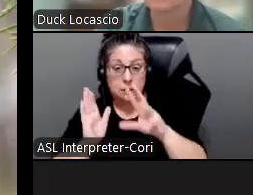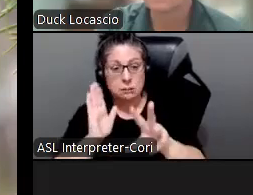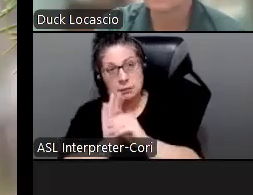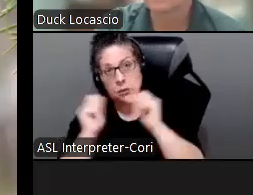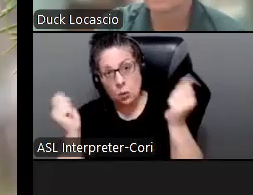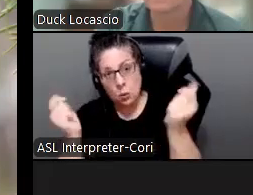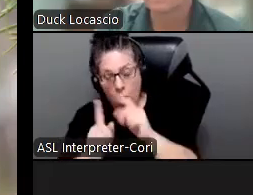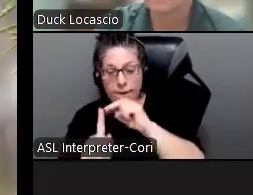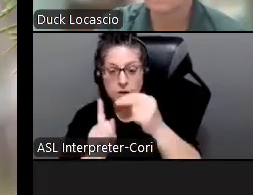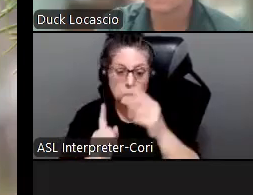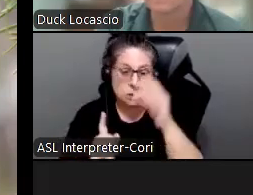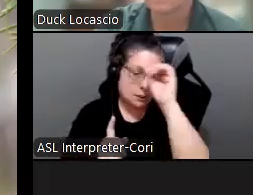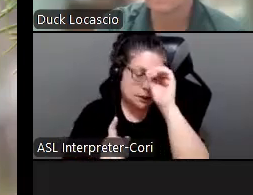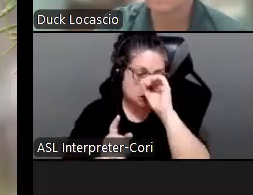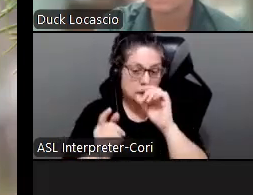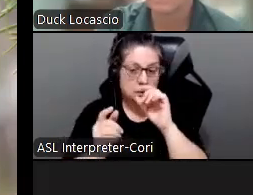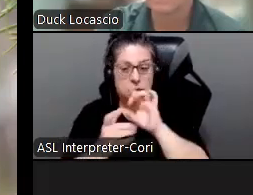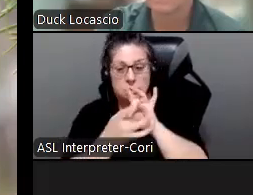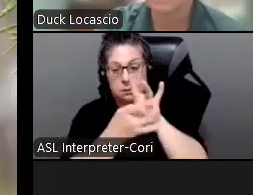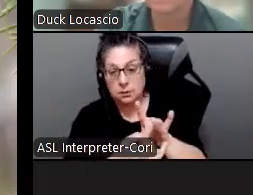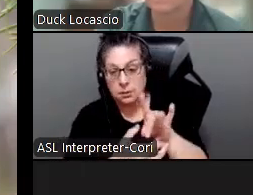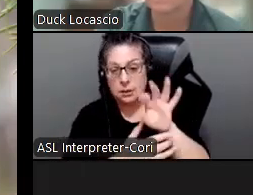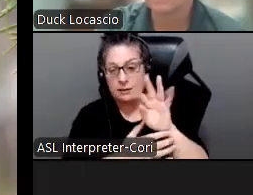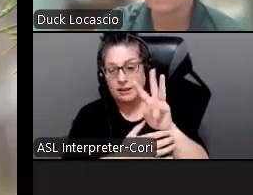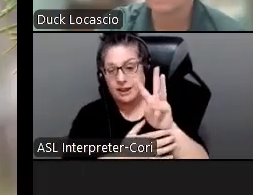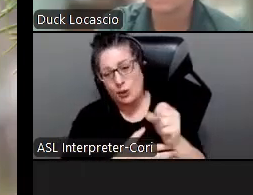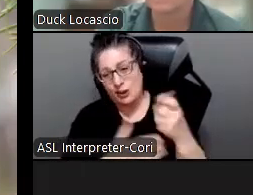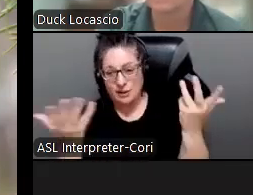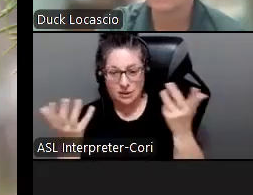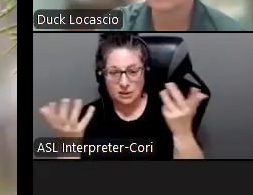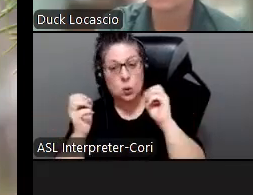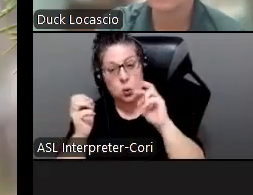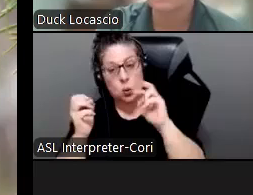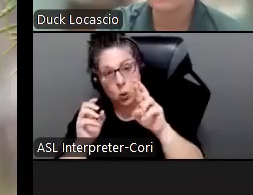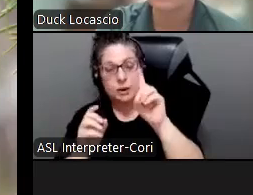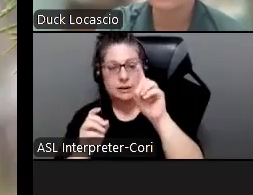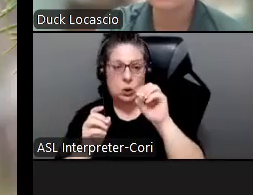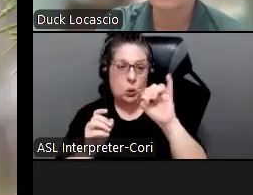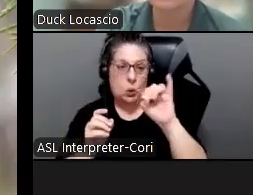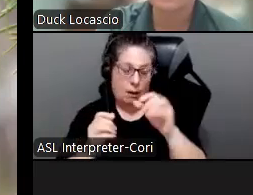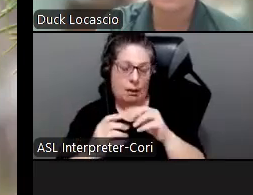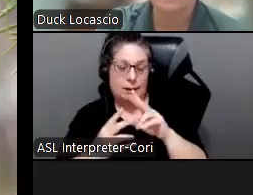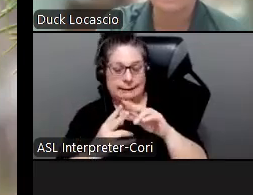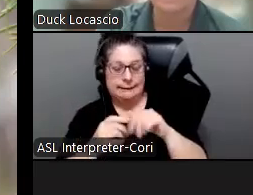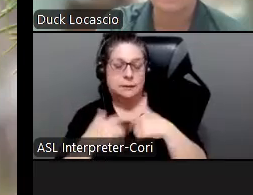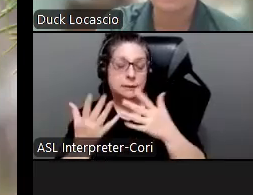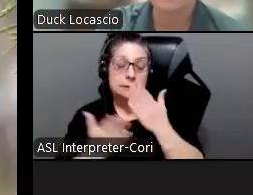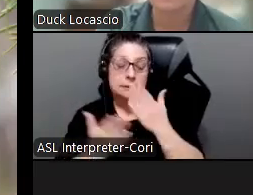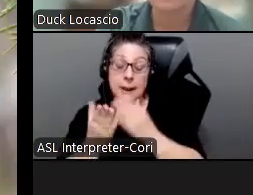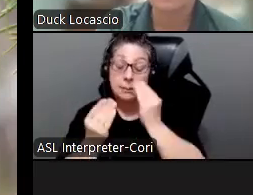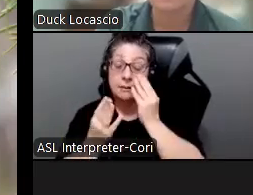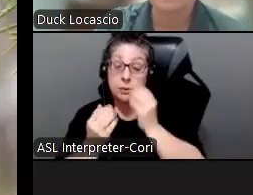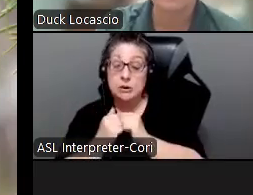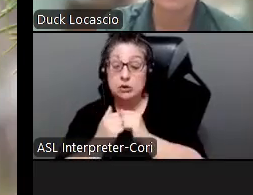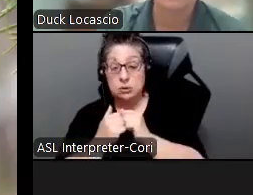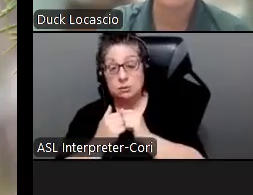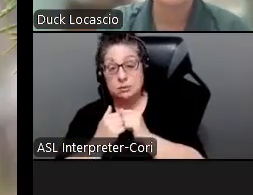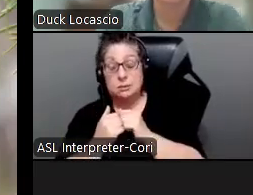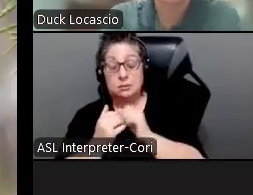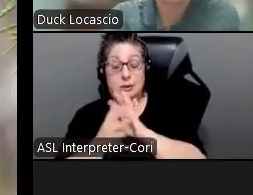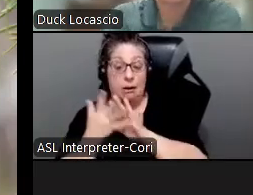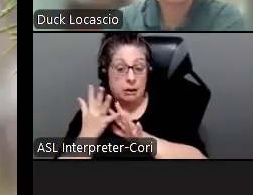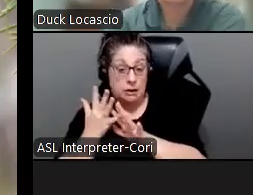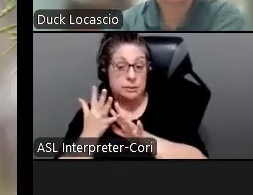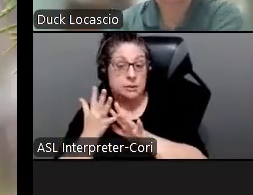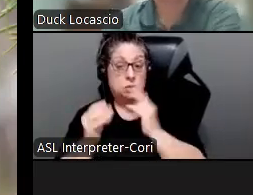views, opinions, or positions of the U.S. Fish and Wildlife Service or the Department of Interior. Some of the materials and items that